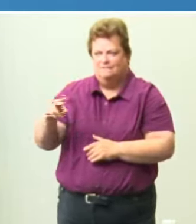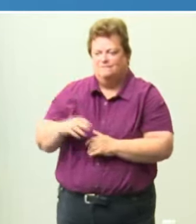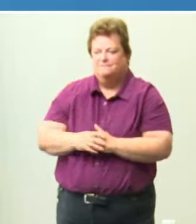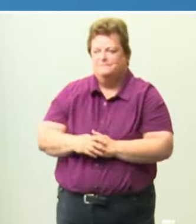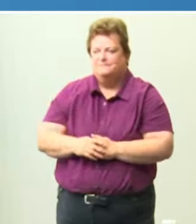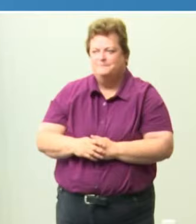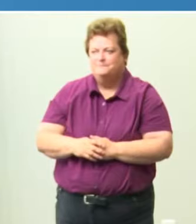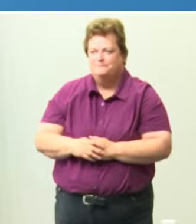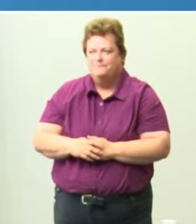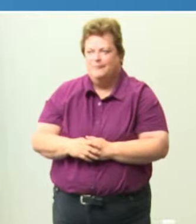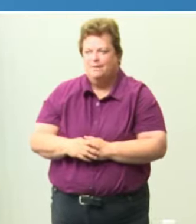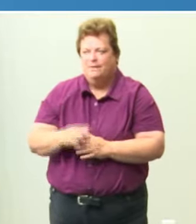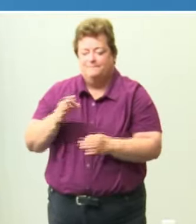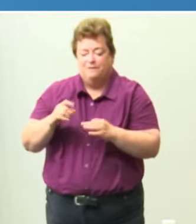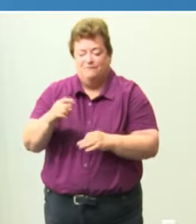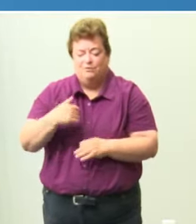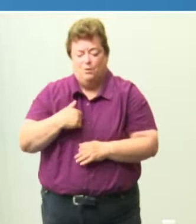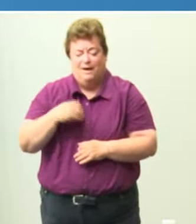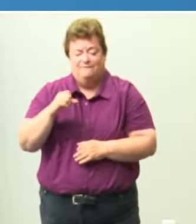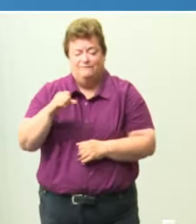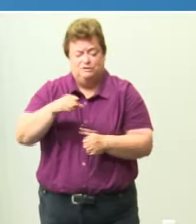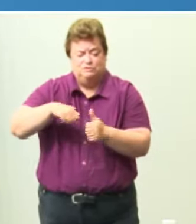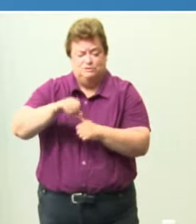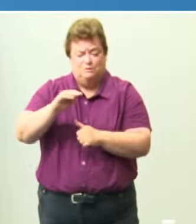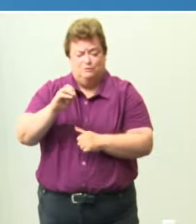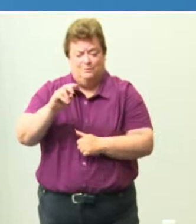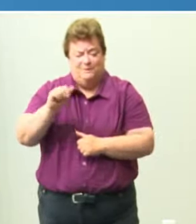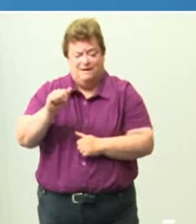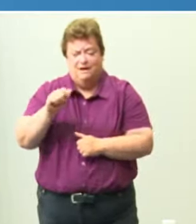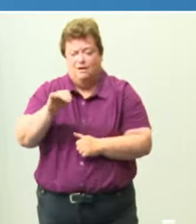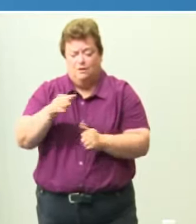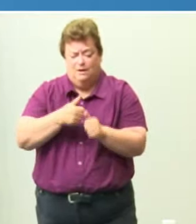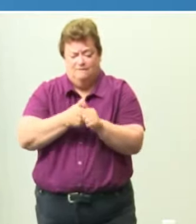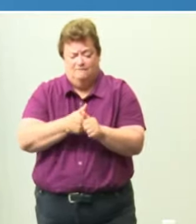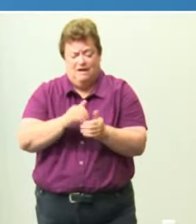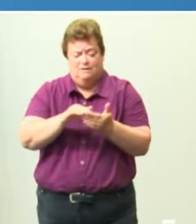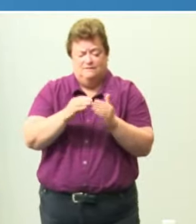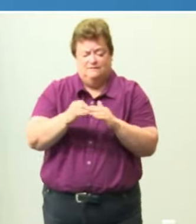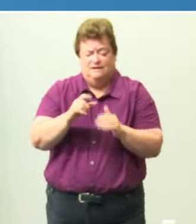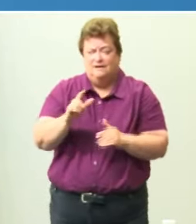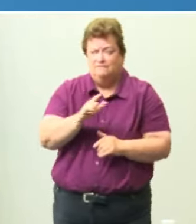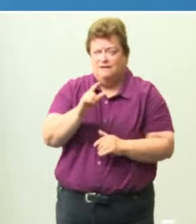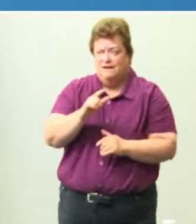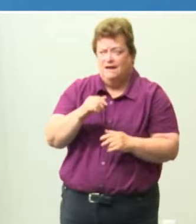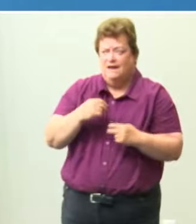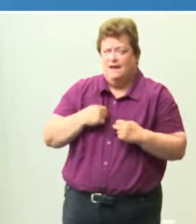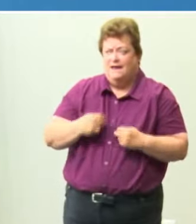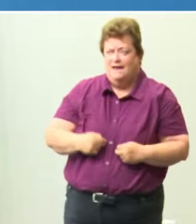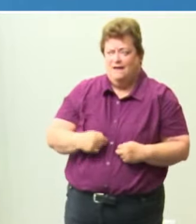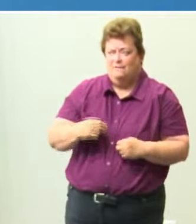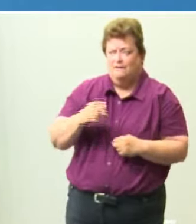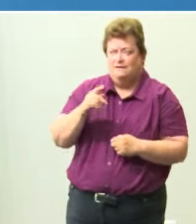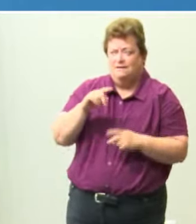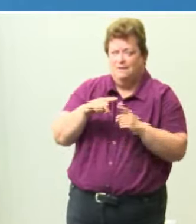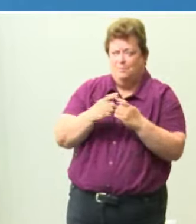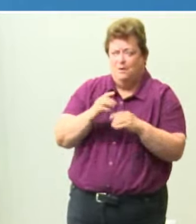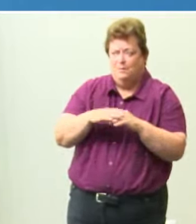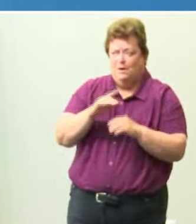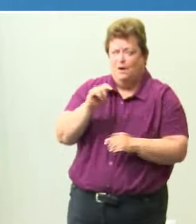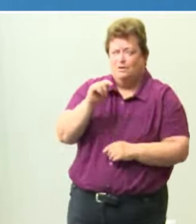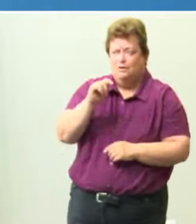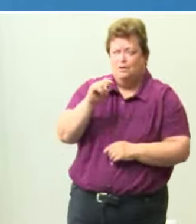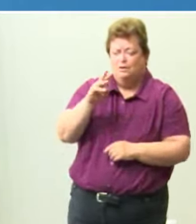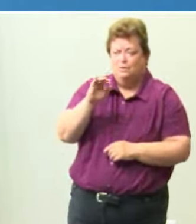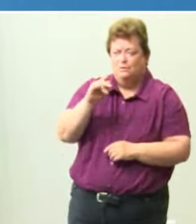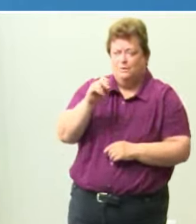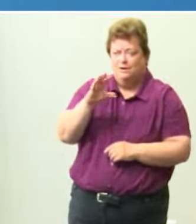section. If you have social media, you can follow the City of Lincoln and Lancaster County Health Department on Twitter and Facebook